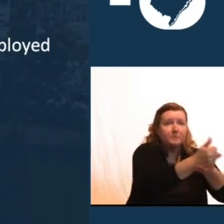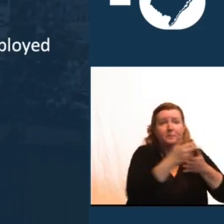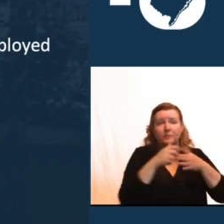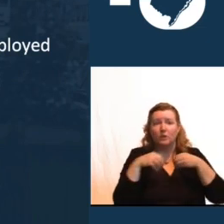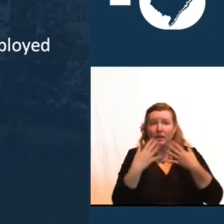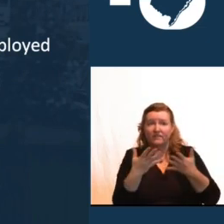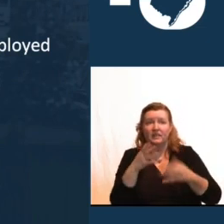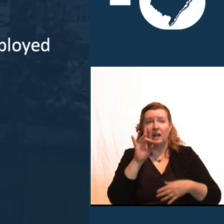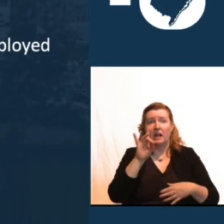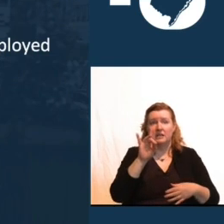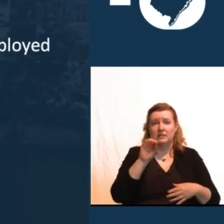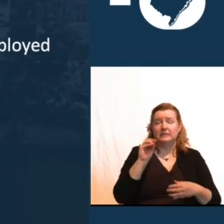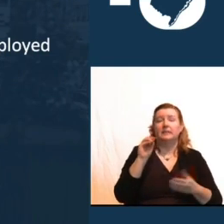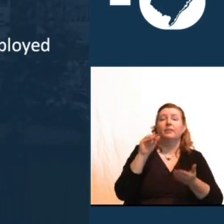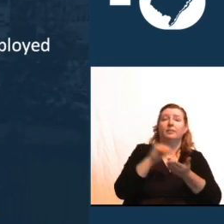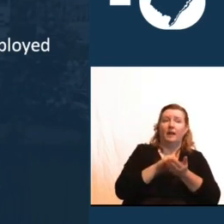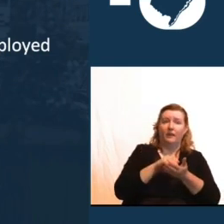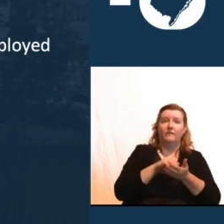and groundbreaking